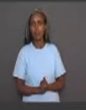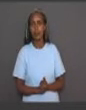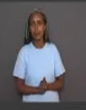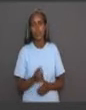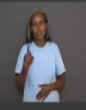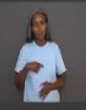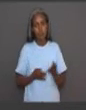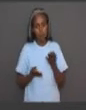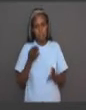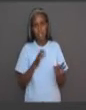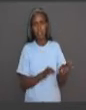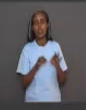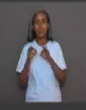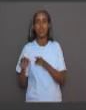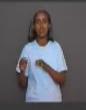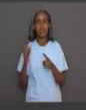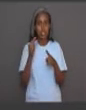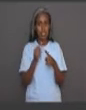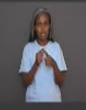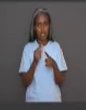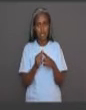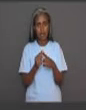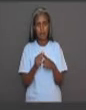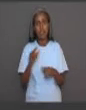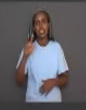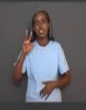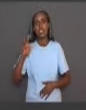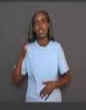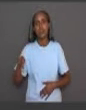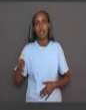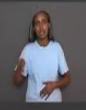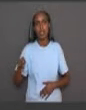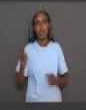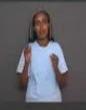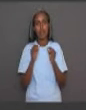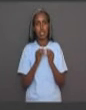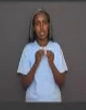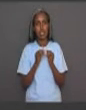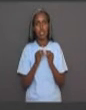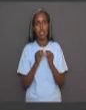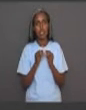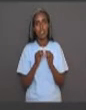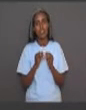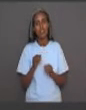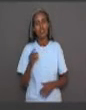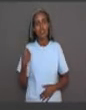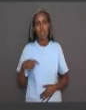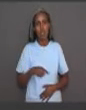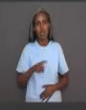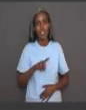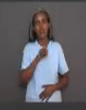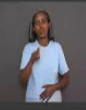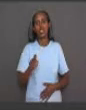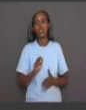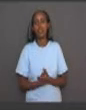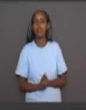We may substitute the term 3p plus into our